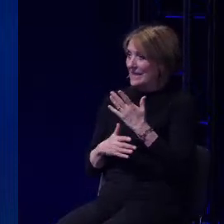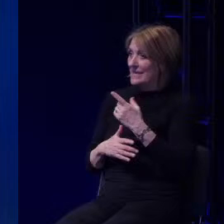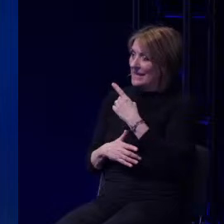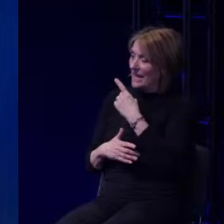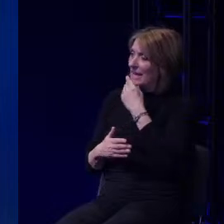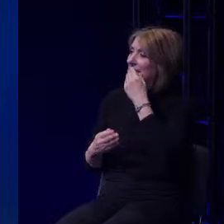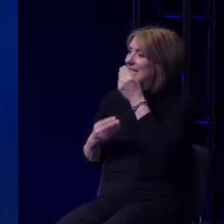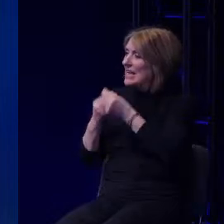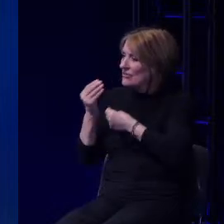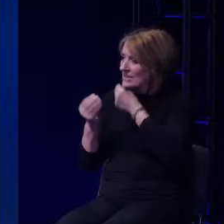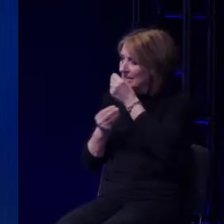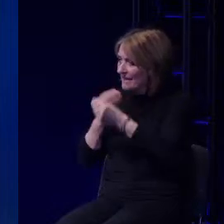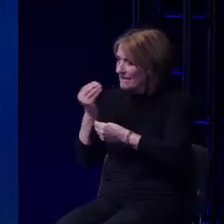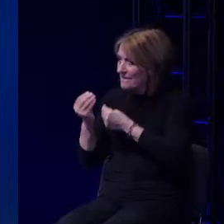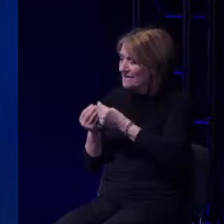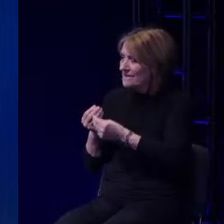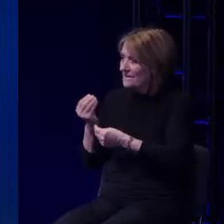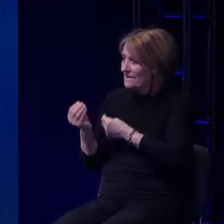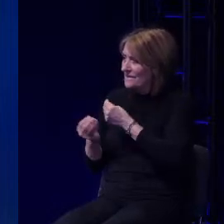filmmaking,